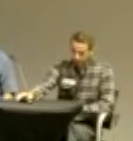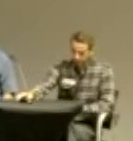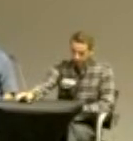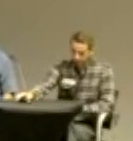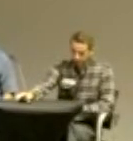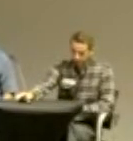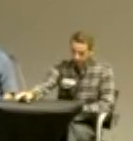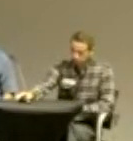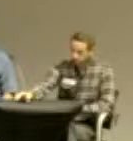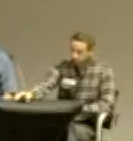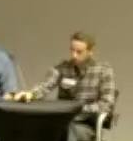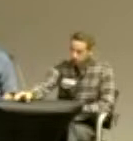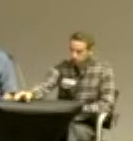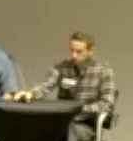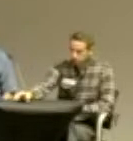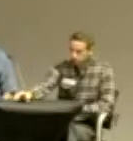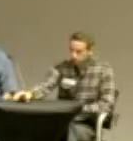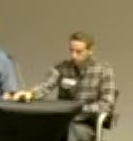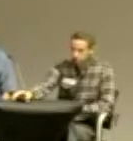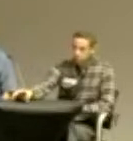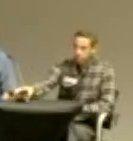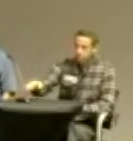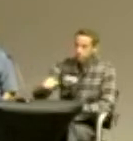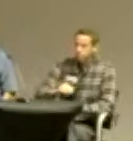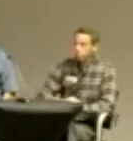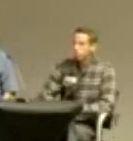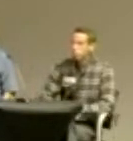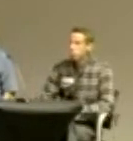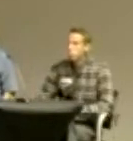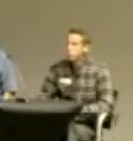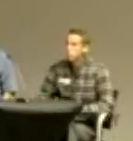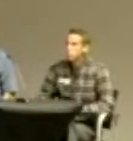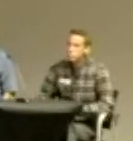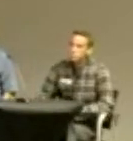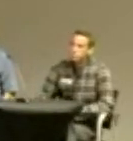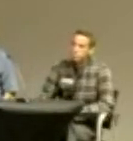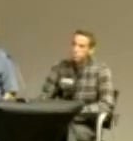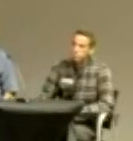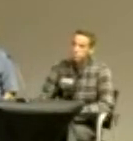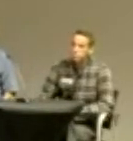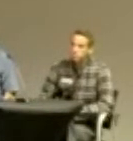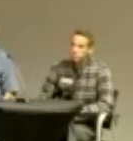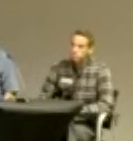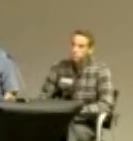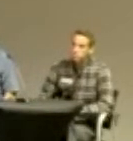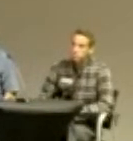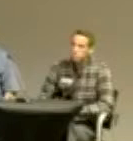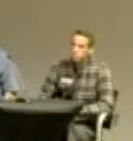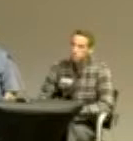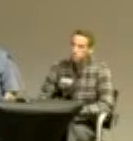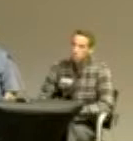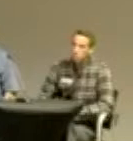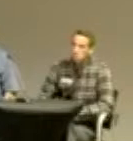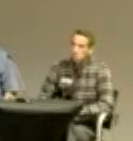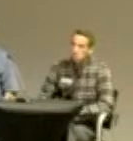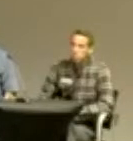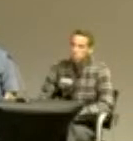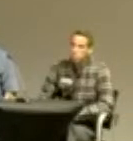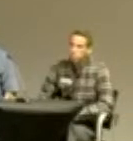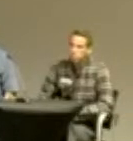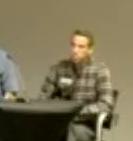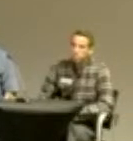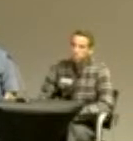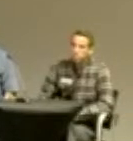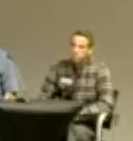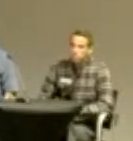and full-time faculty as well. So we hope that you look for our activities. We'll be emailing you about them. We have